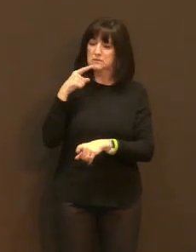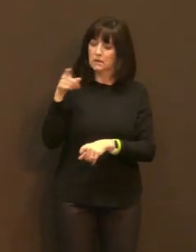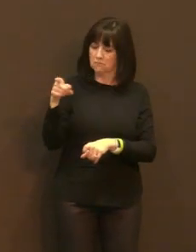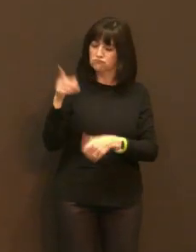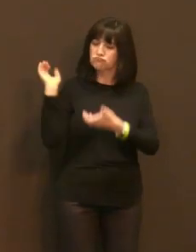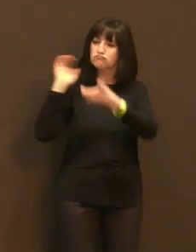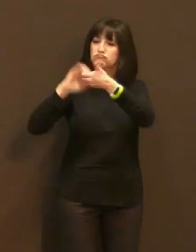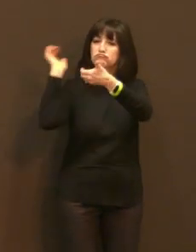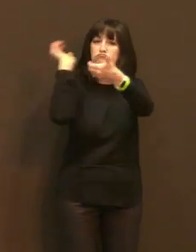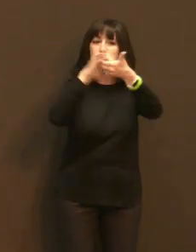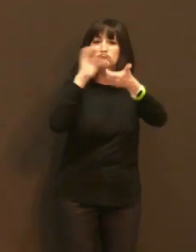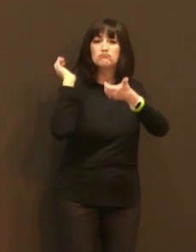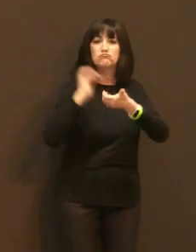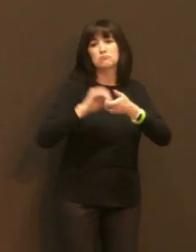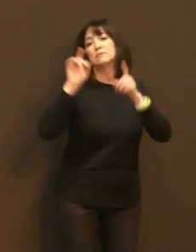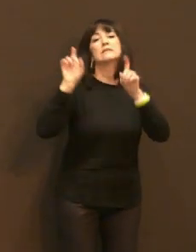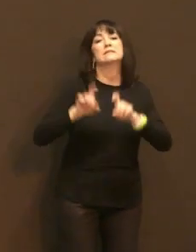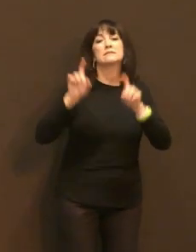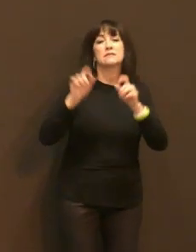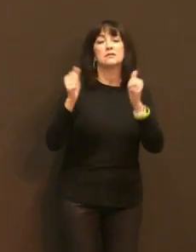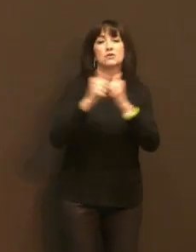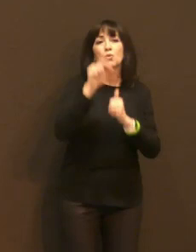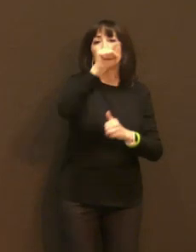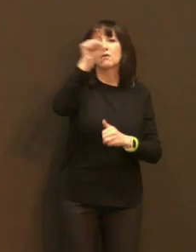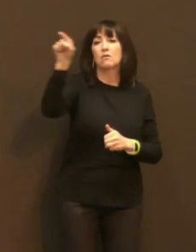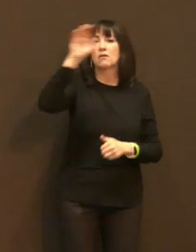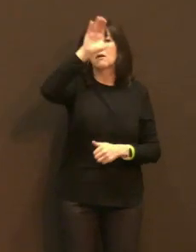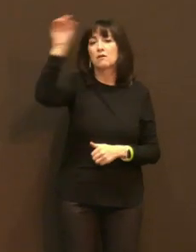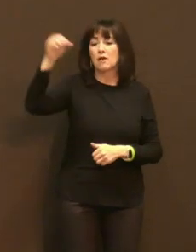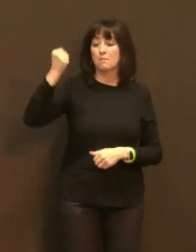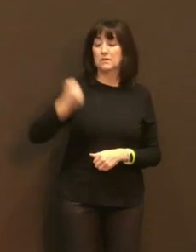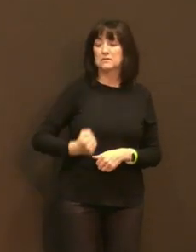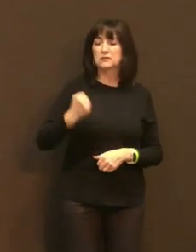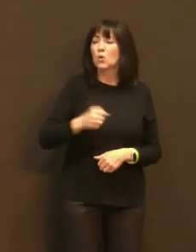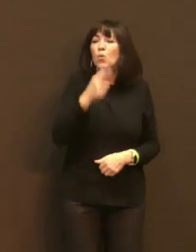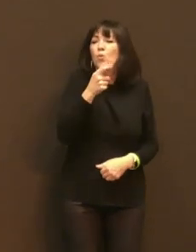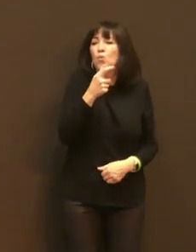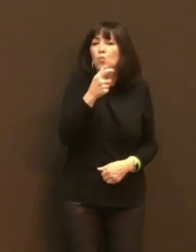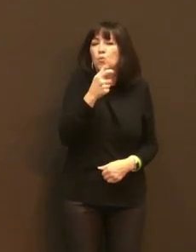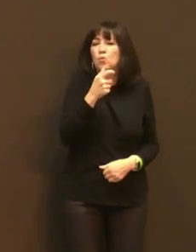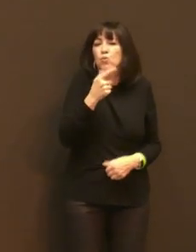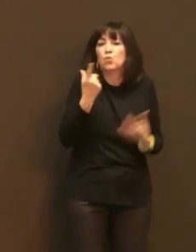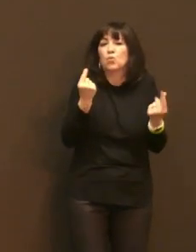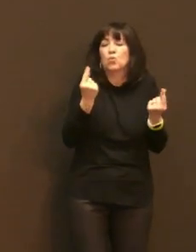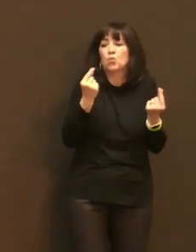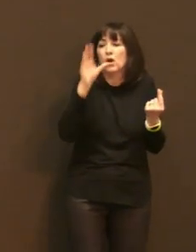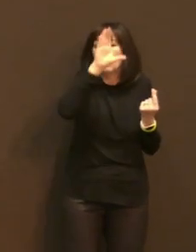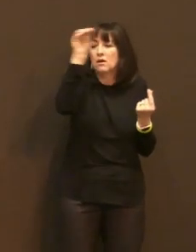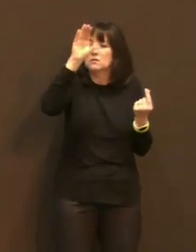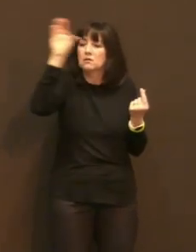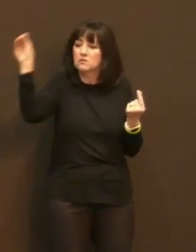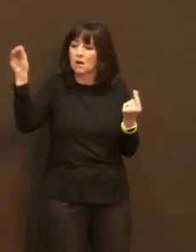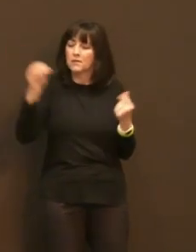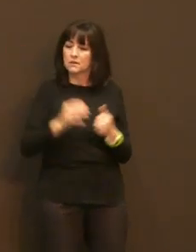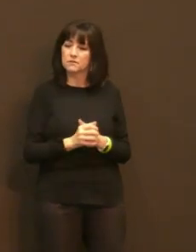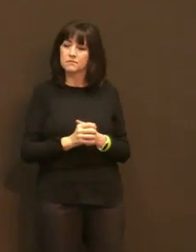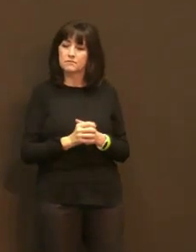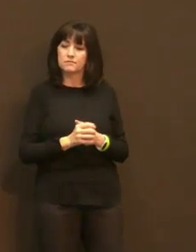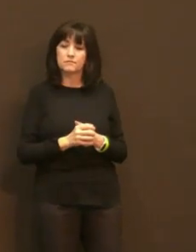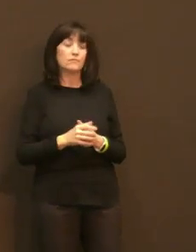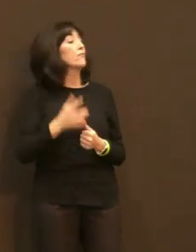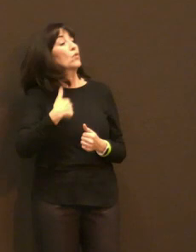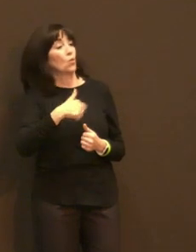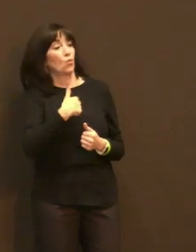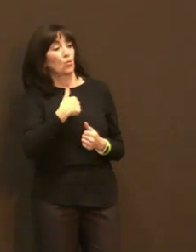to the testing that you're working with downstate. Oh, downstate. Yeah. Specifically, we intend